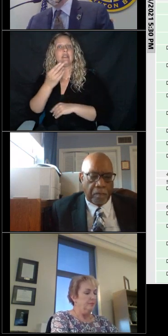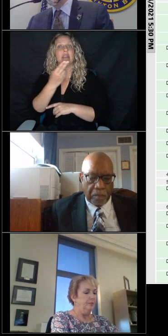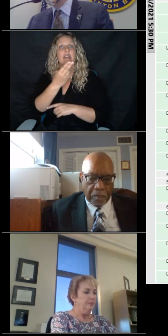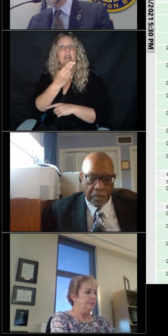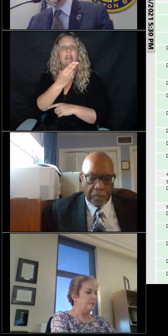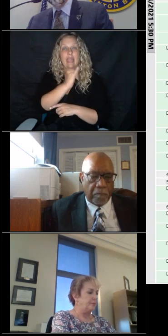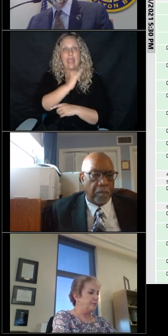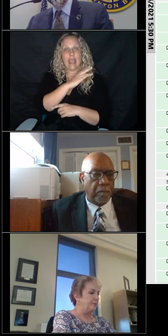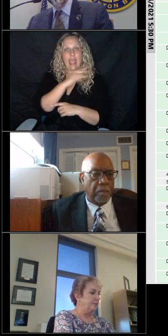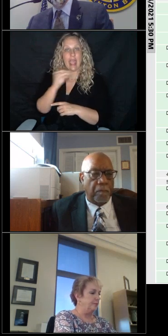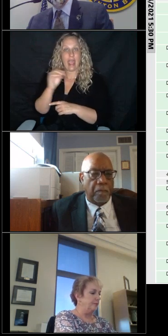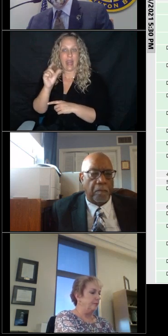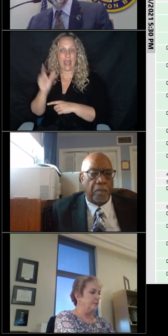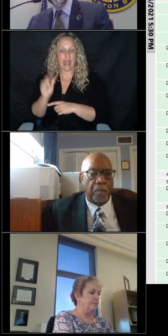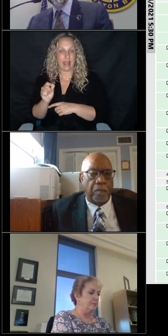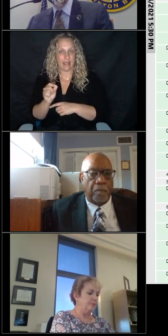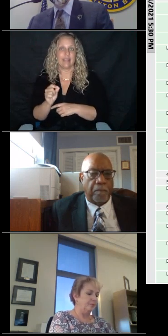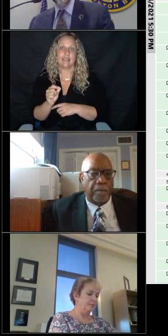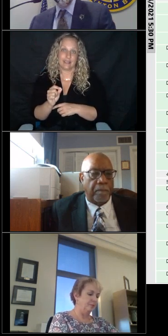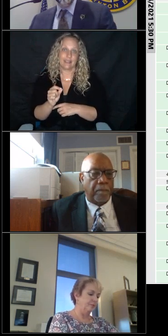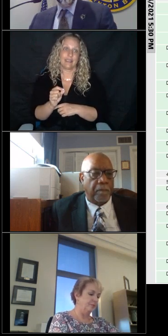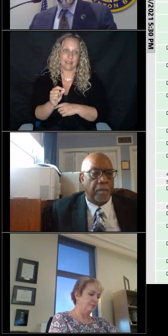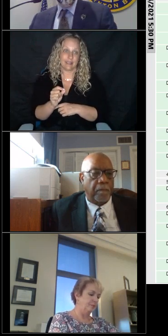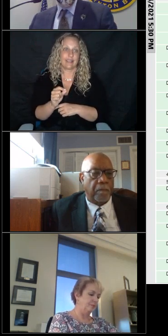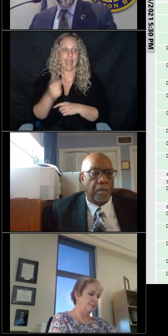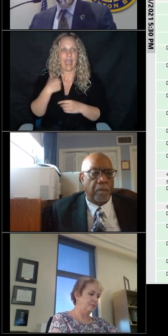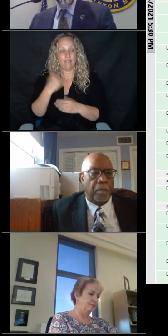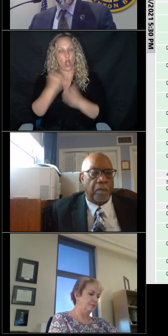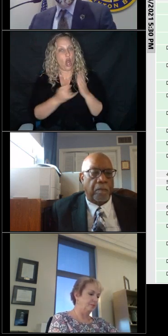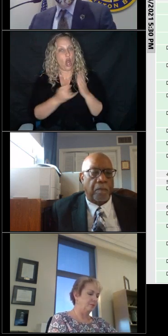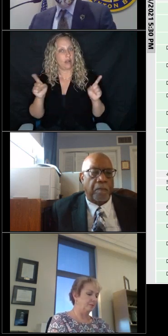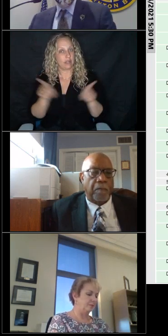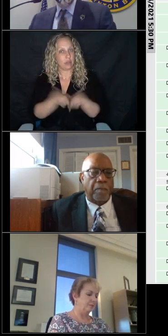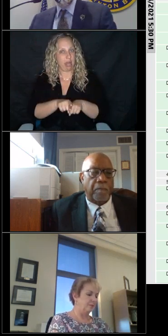Italy, also bringing us art as well.